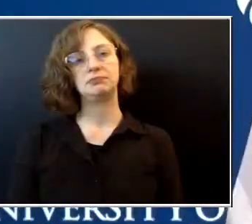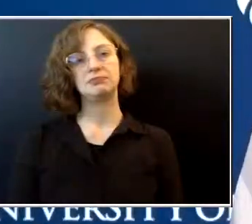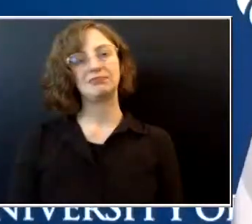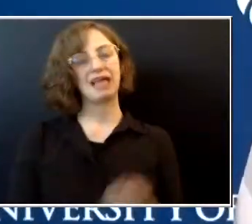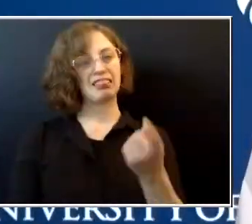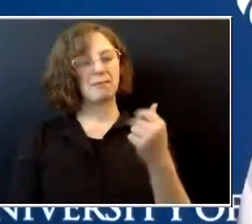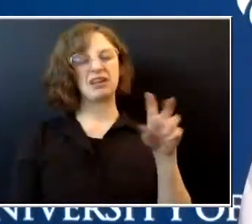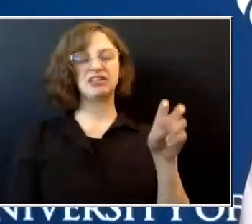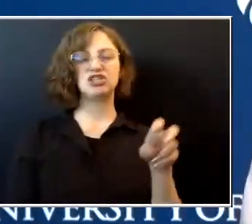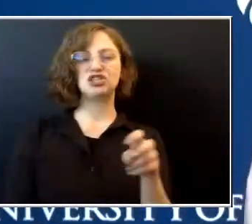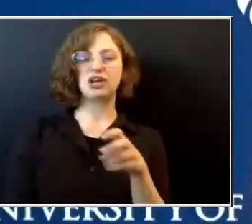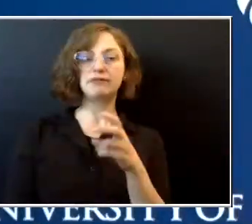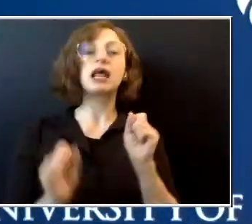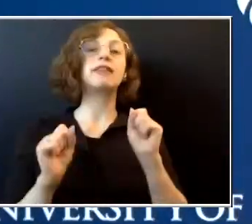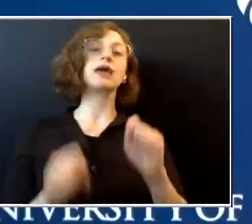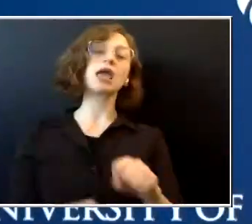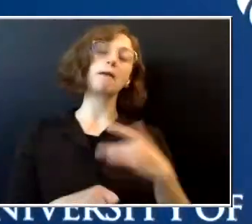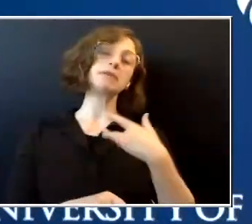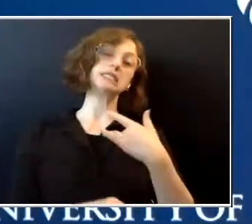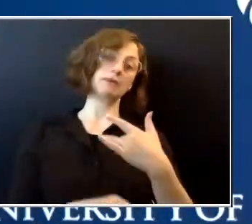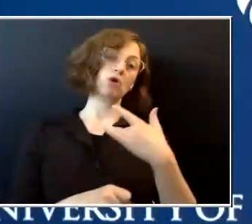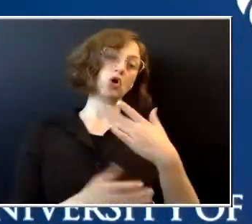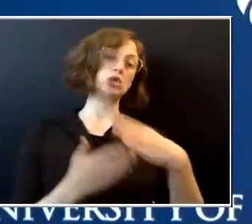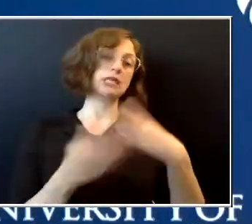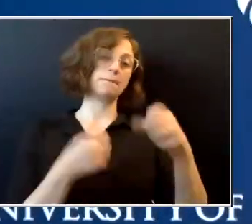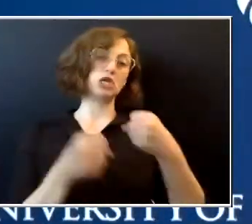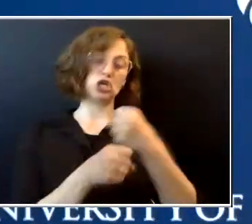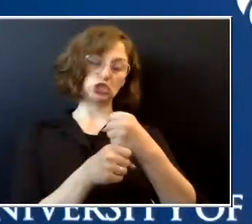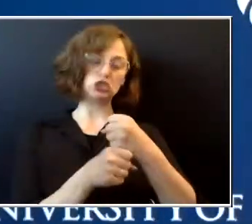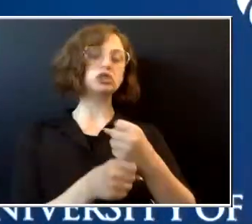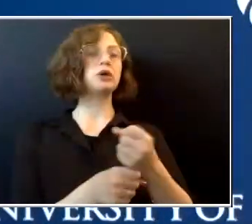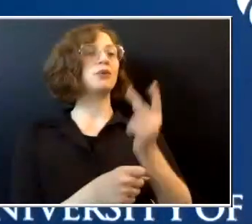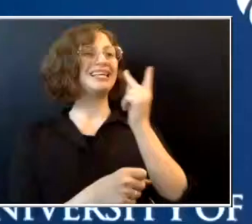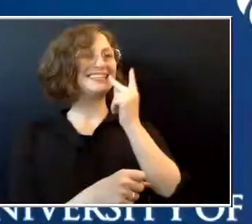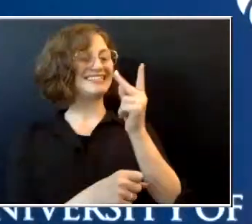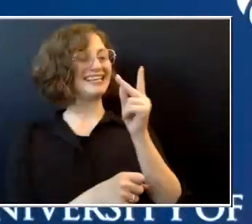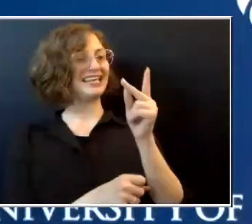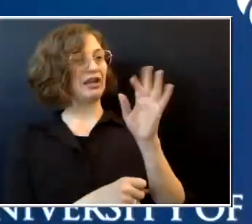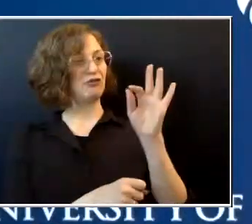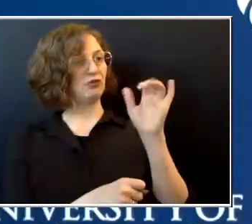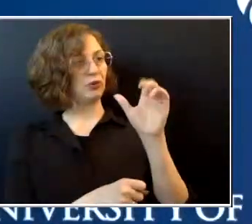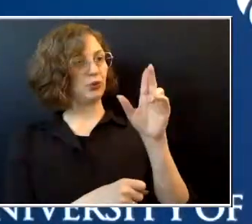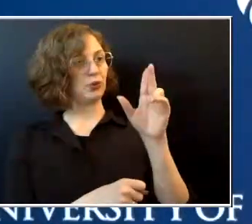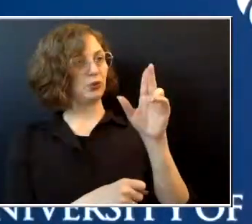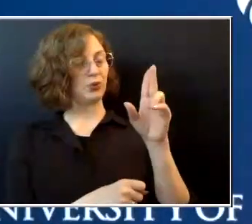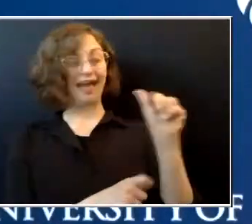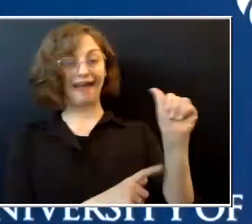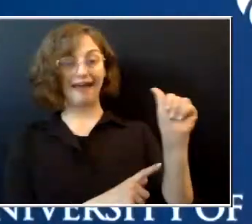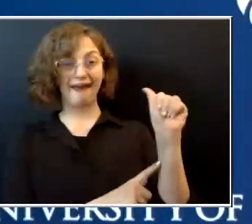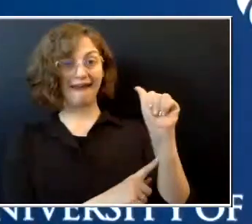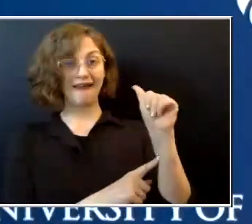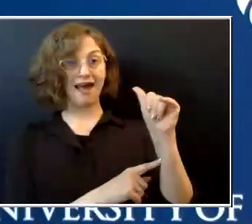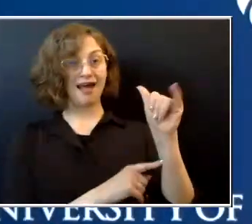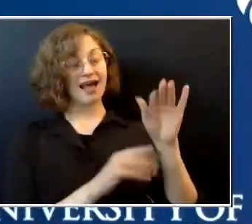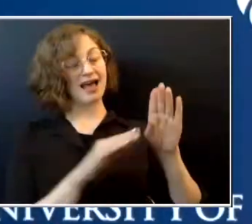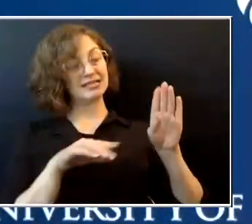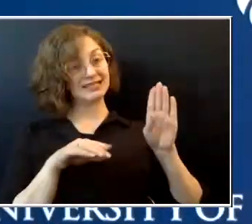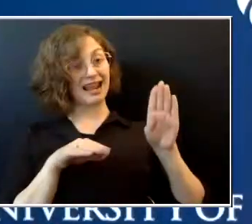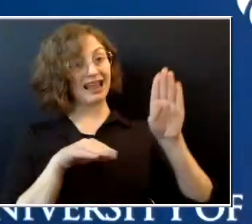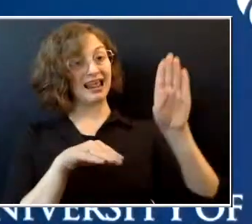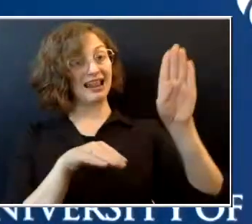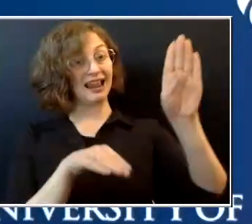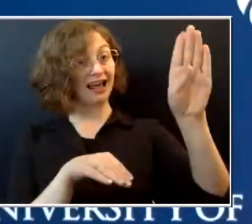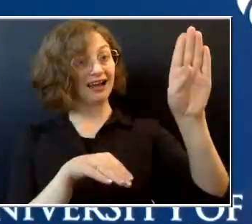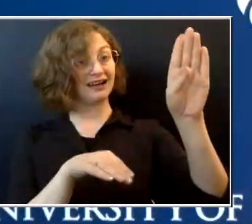be typical some years where we see an initial surge with influenza A and then later in the season with influenza B. That's what we're seeing right now.